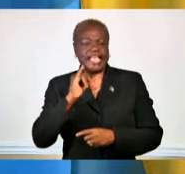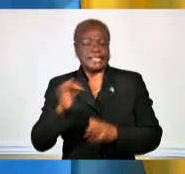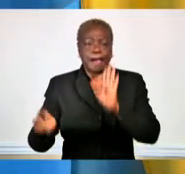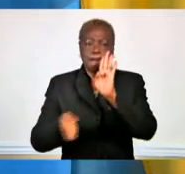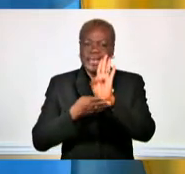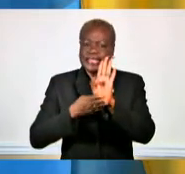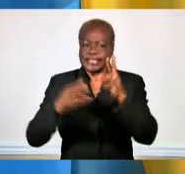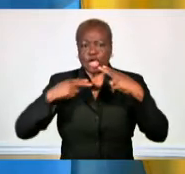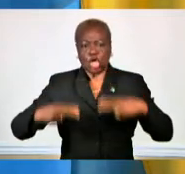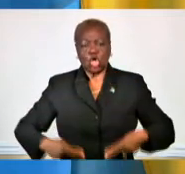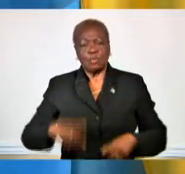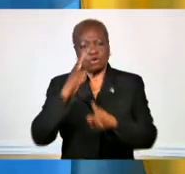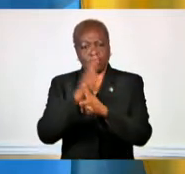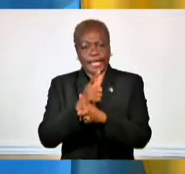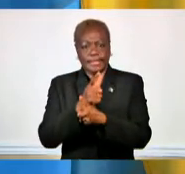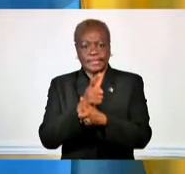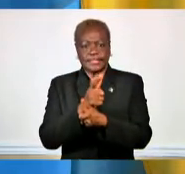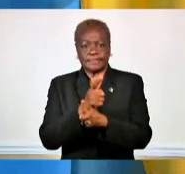basic human right.